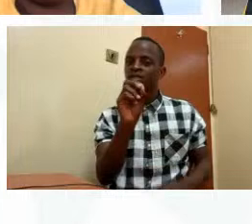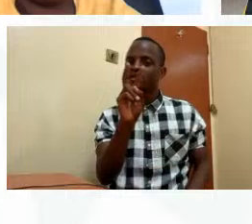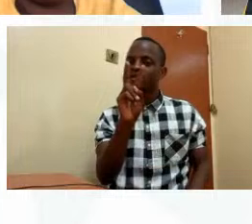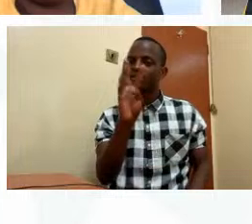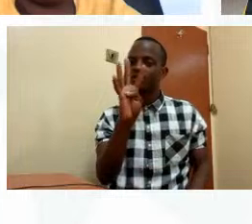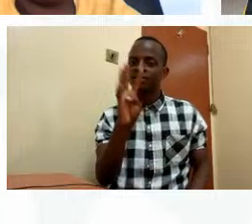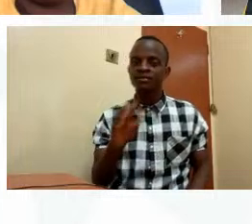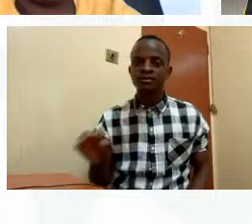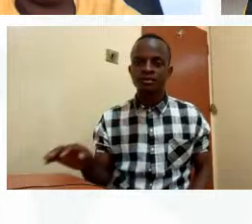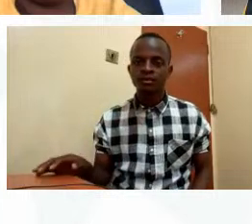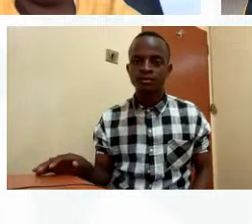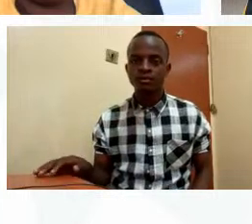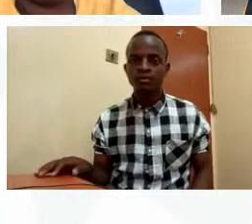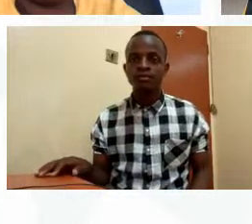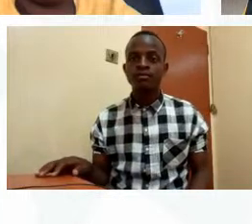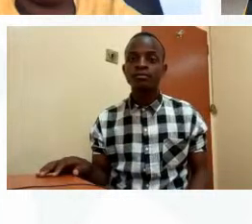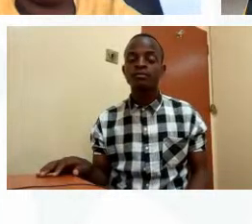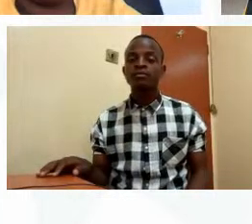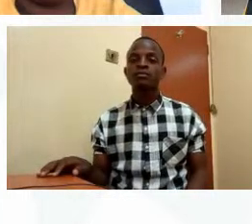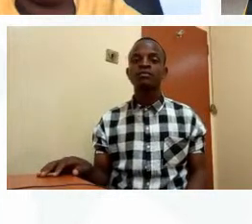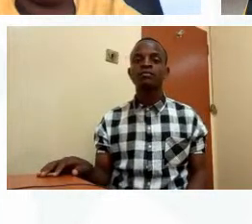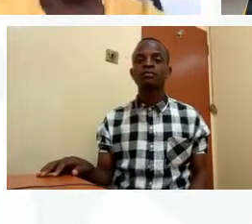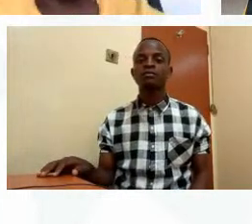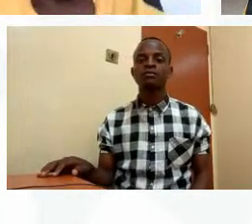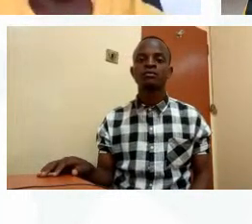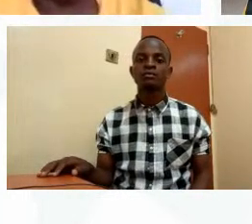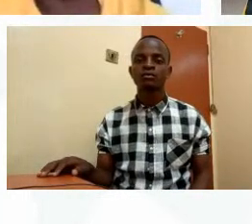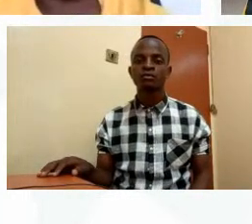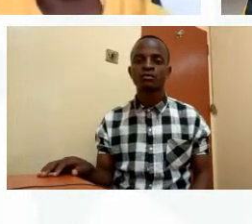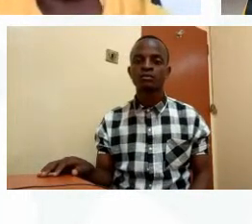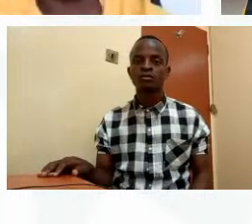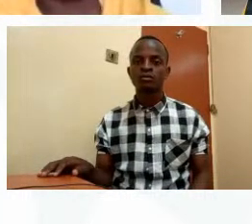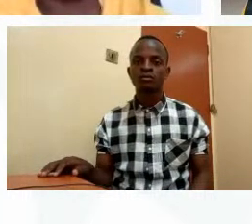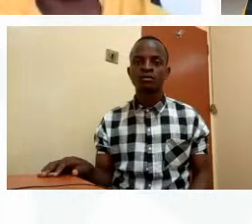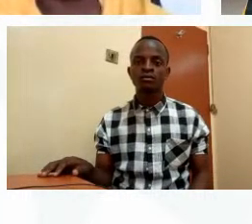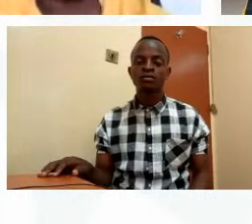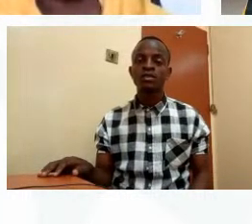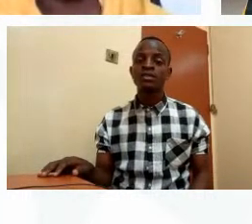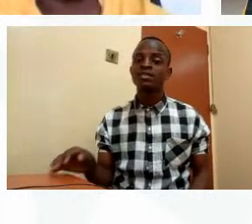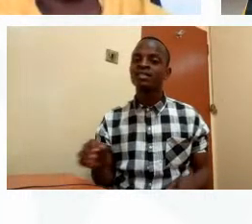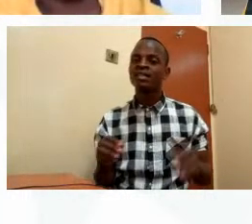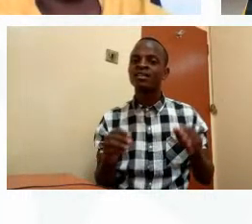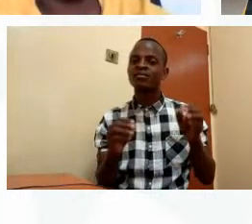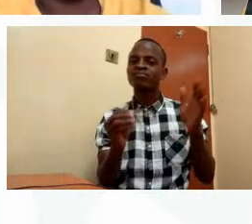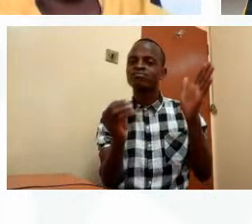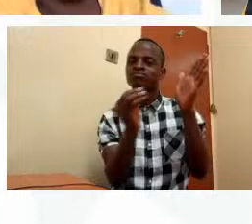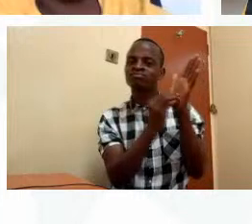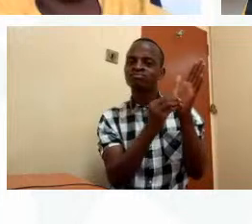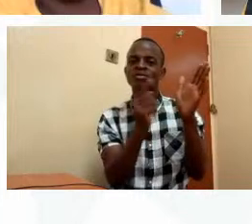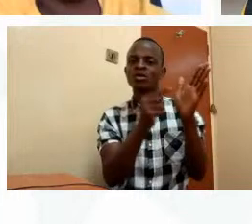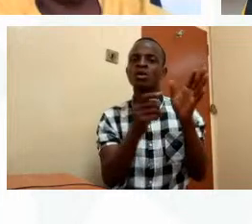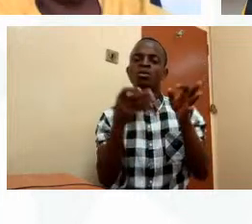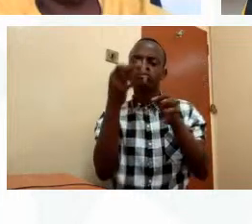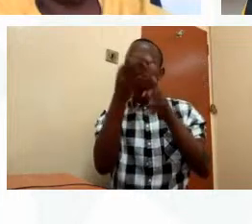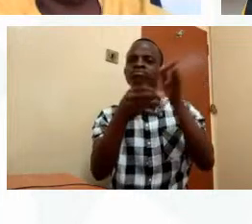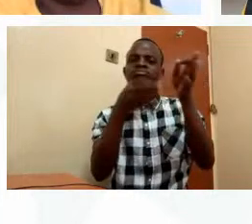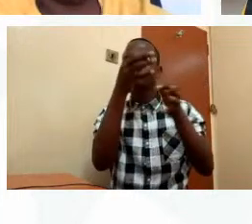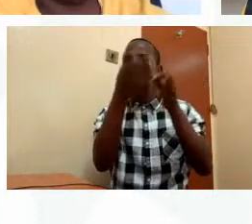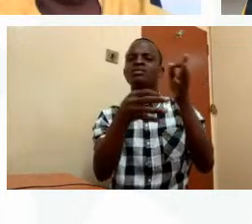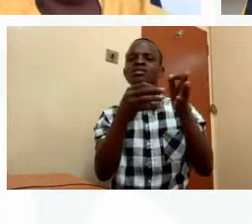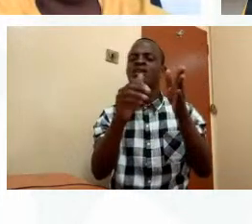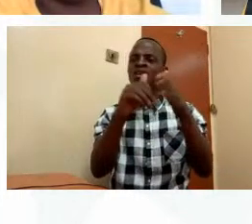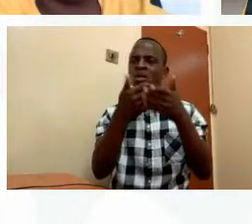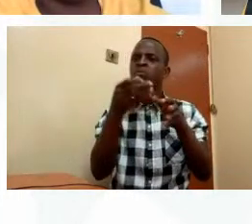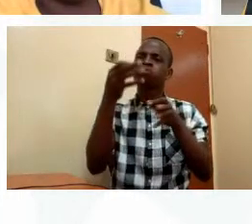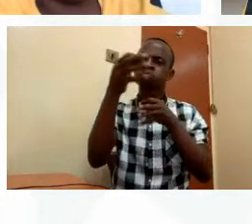participants are supposed to use. So that link takes you on to a form where they're supposed to indicate their